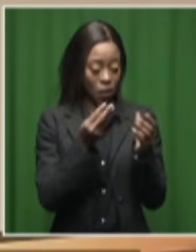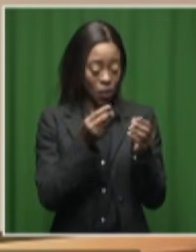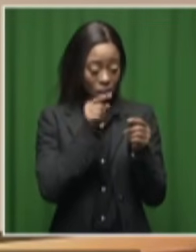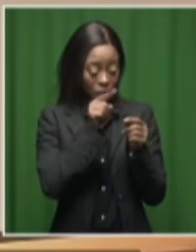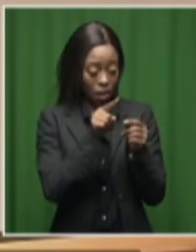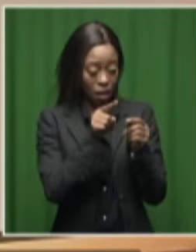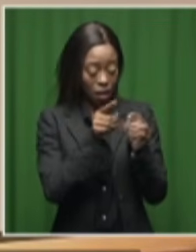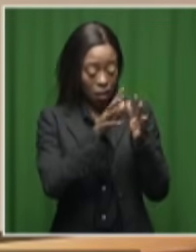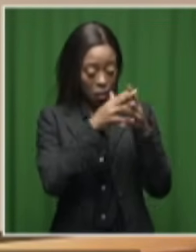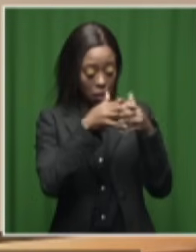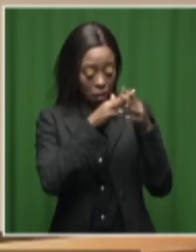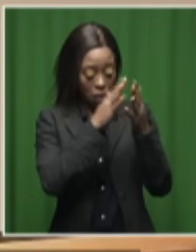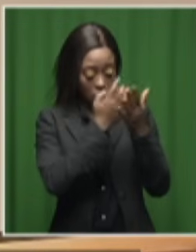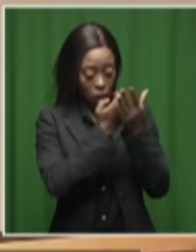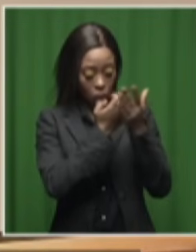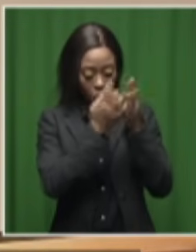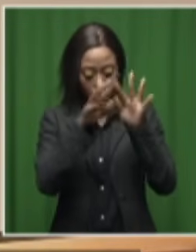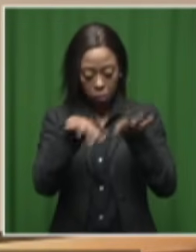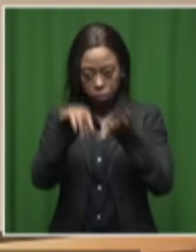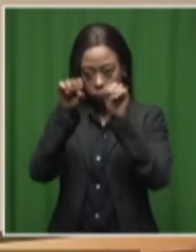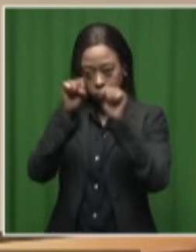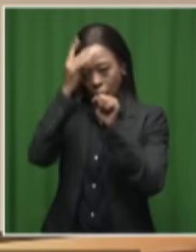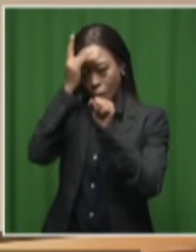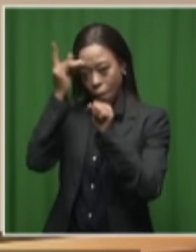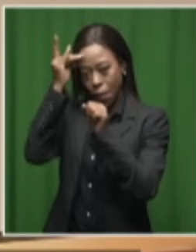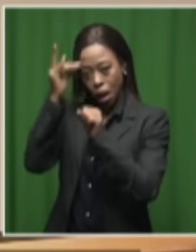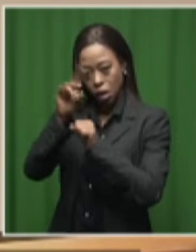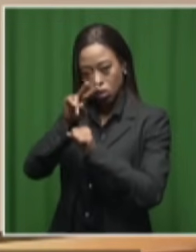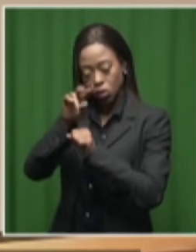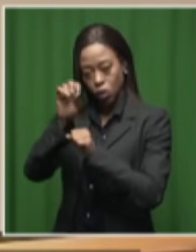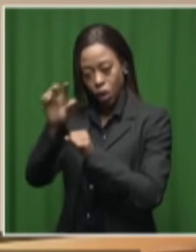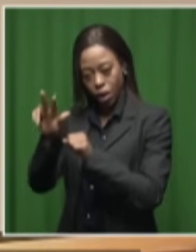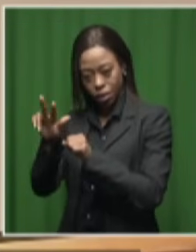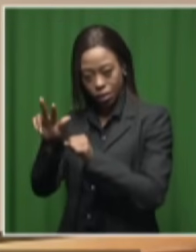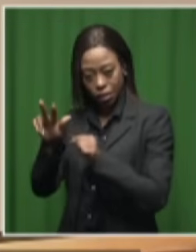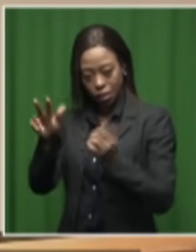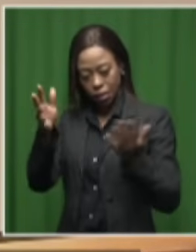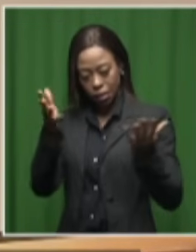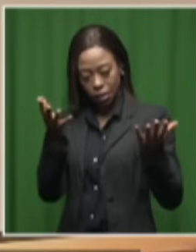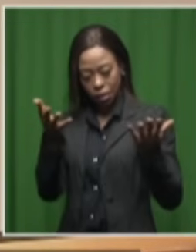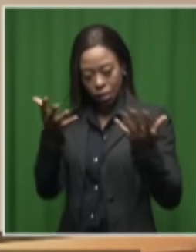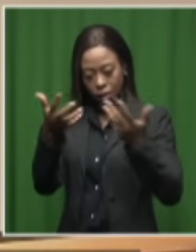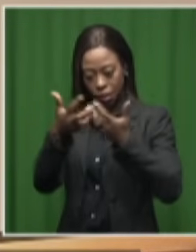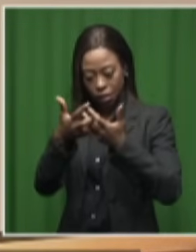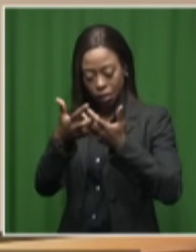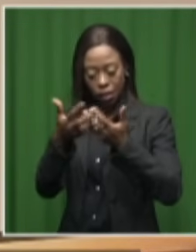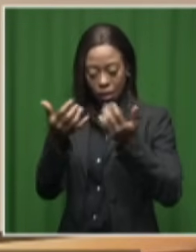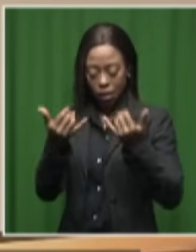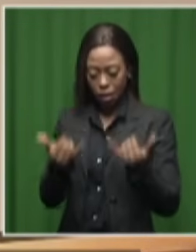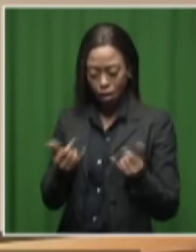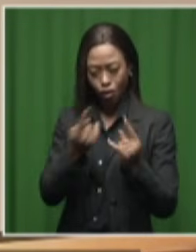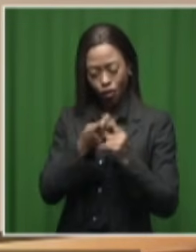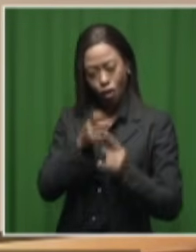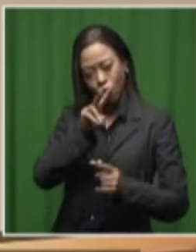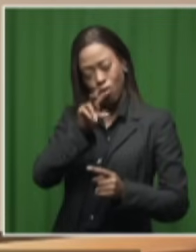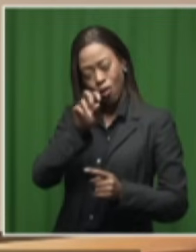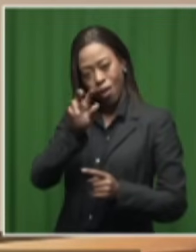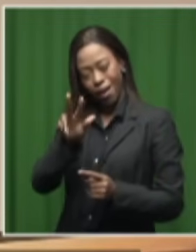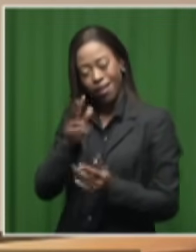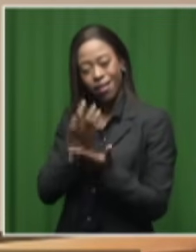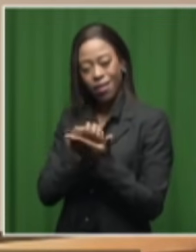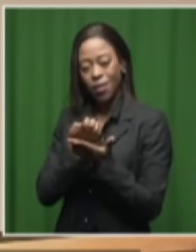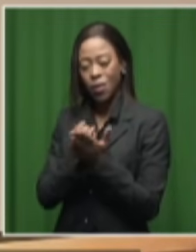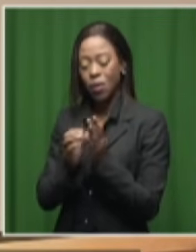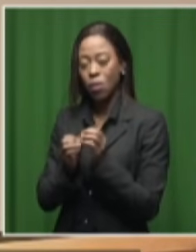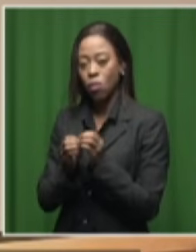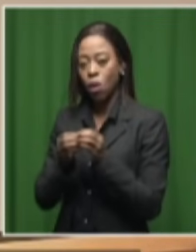the outages in March 2008. So it's clear that since 2008, this economy has not, there are other